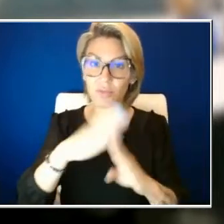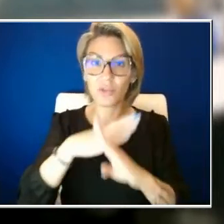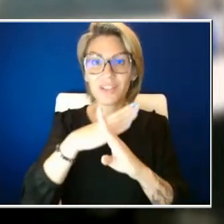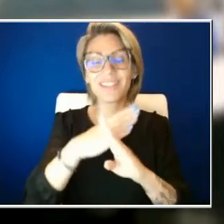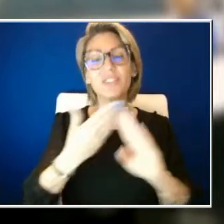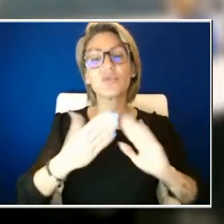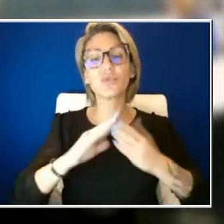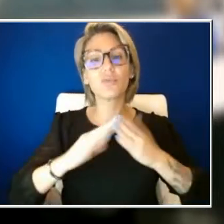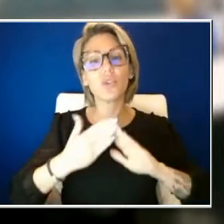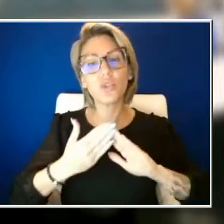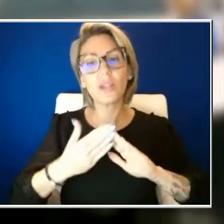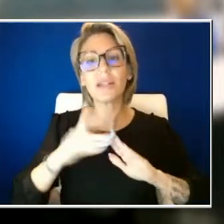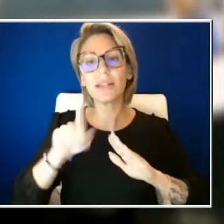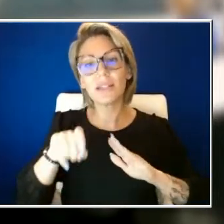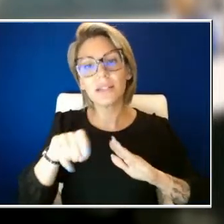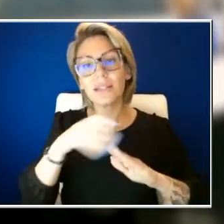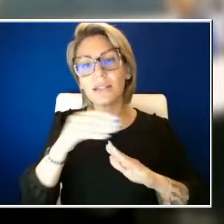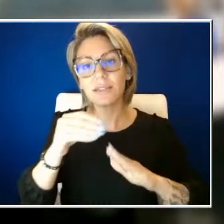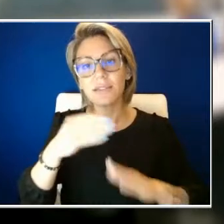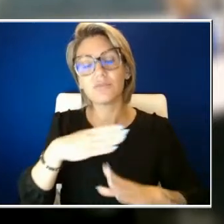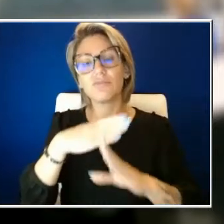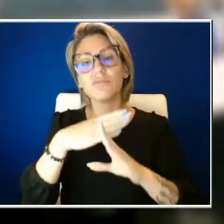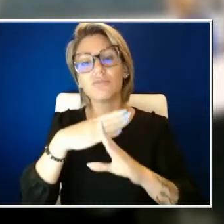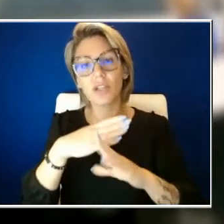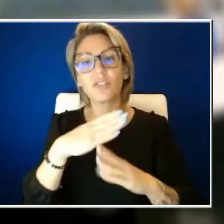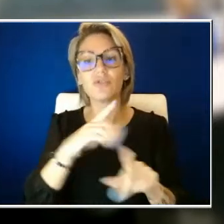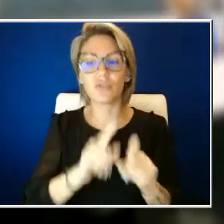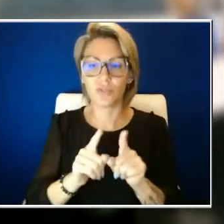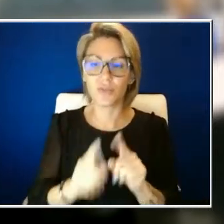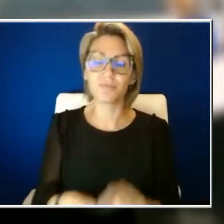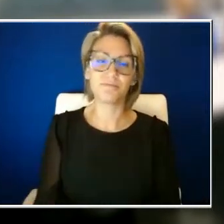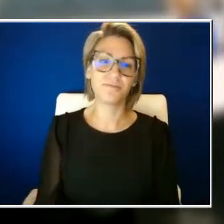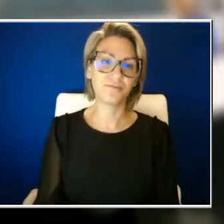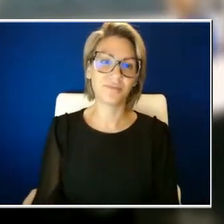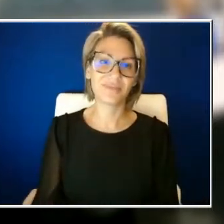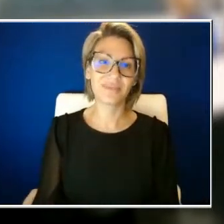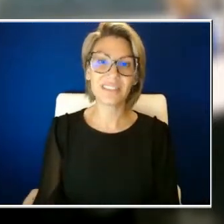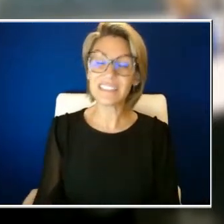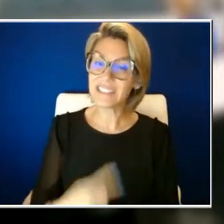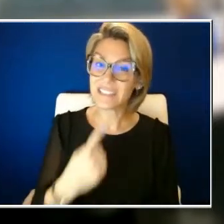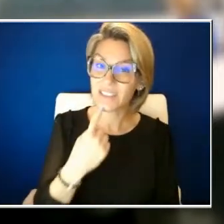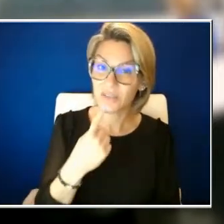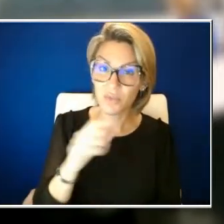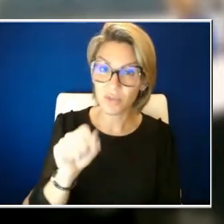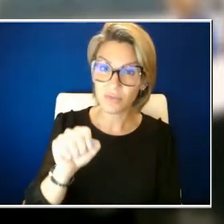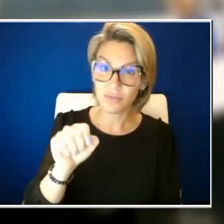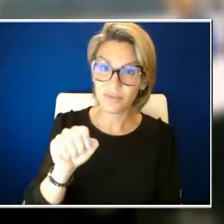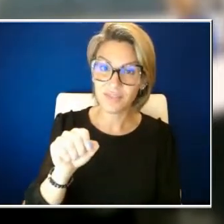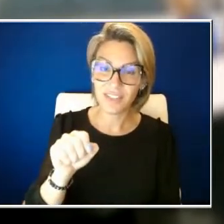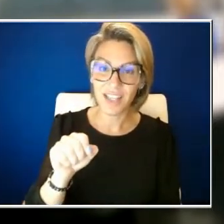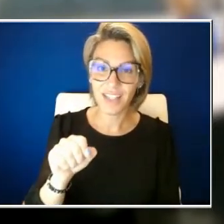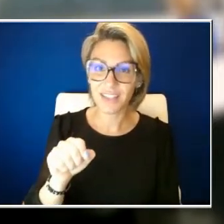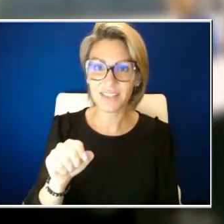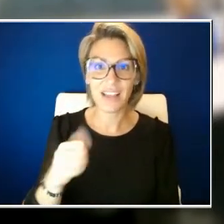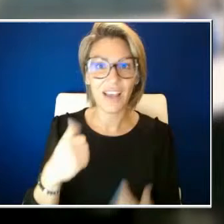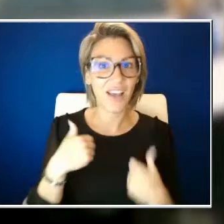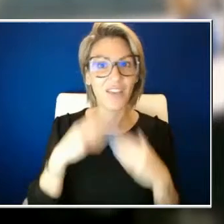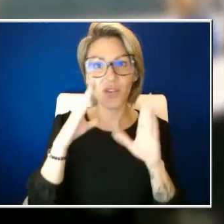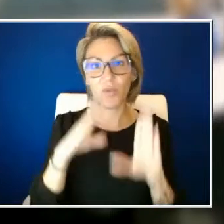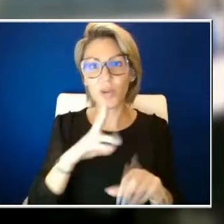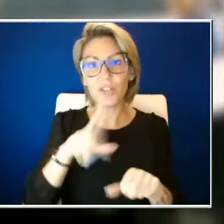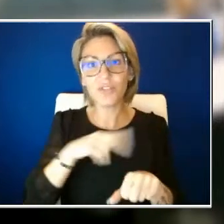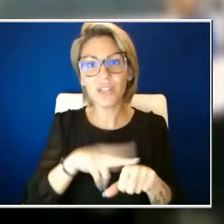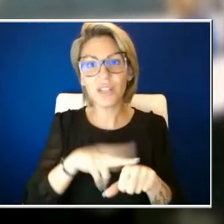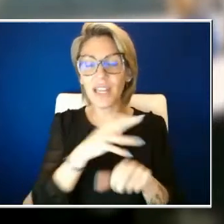community protection as well. It is very disappointing to be in such a great nation with such